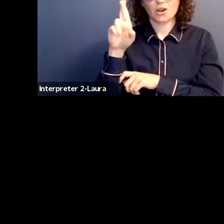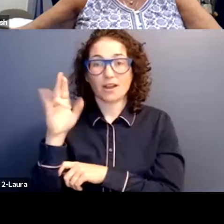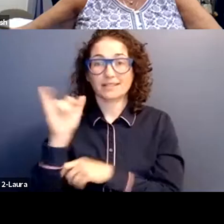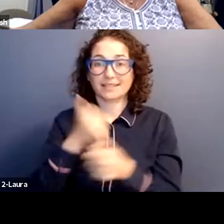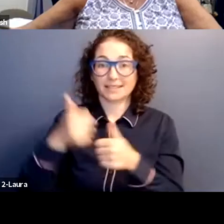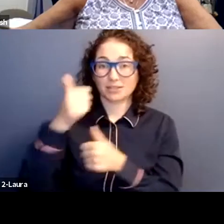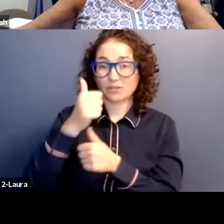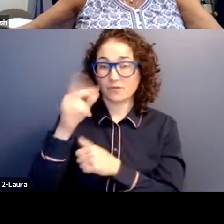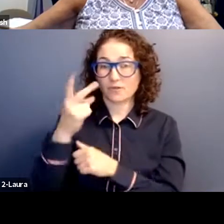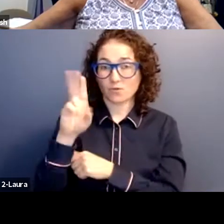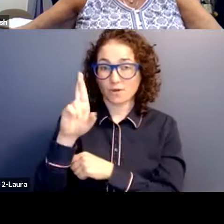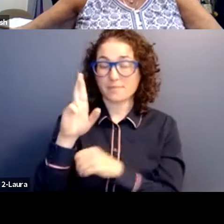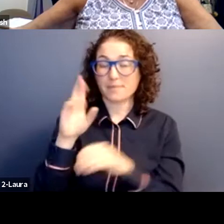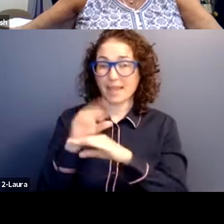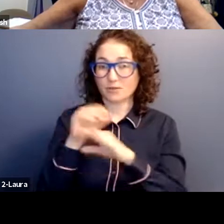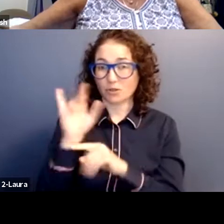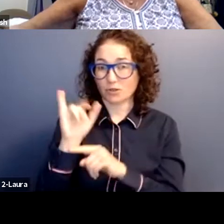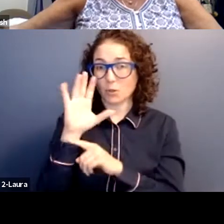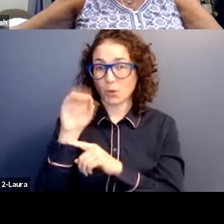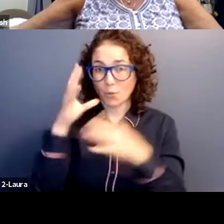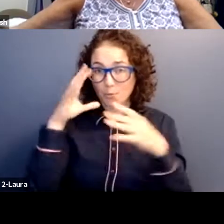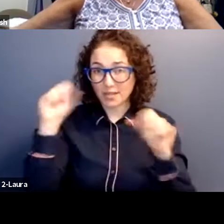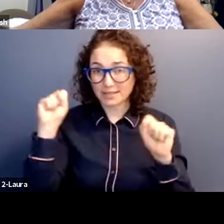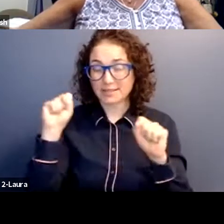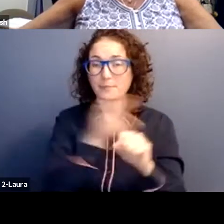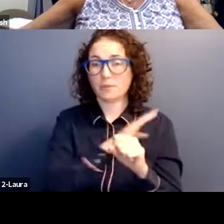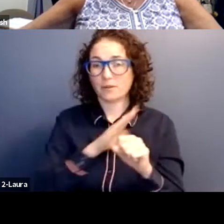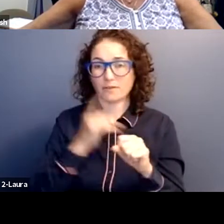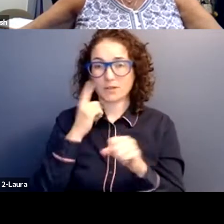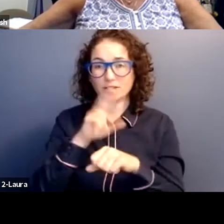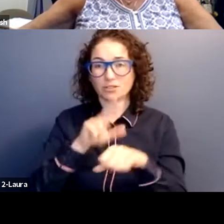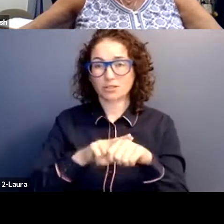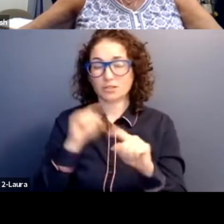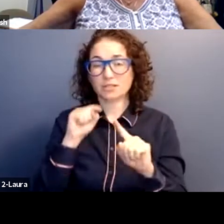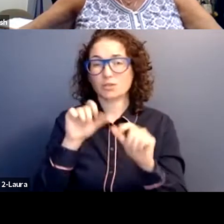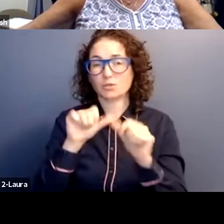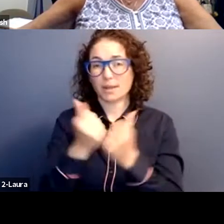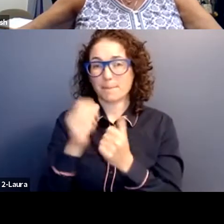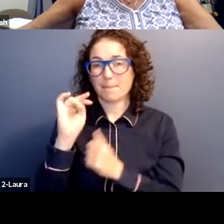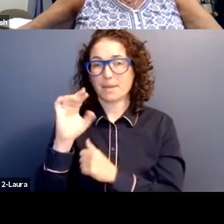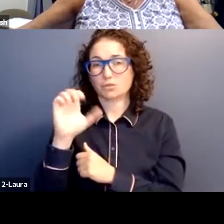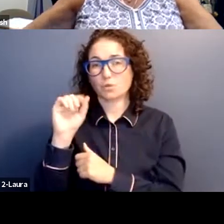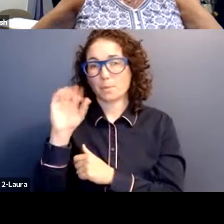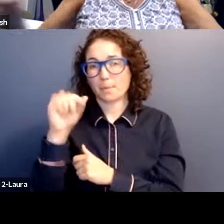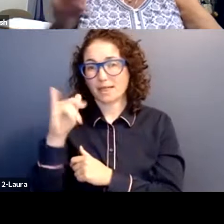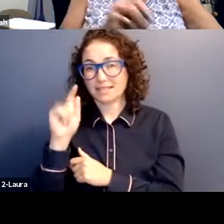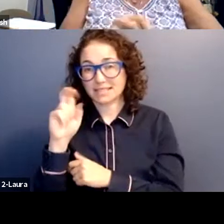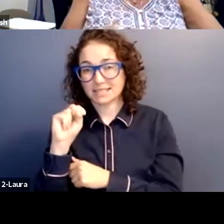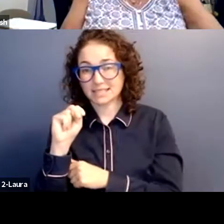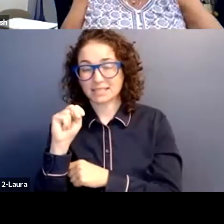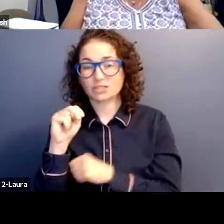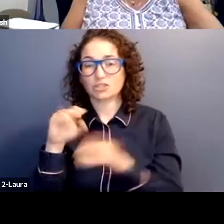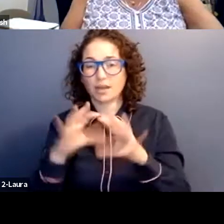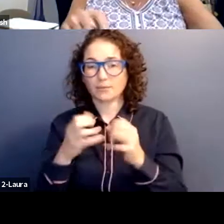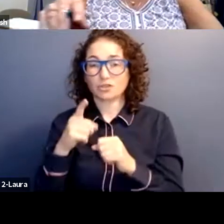counselor. She's also co-president and board member of the National Rehabilitation Association Metropolitan Chapter. Wendy earned